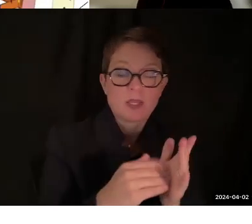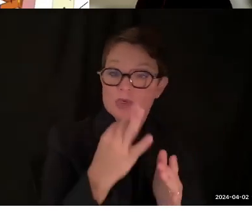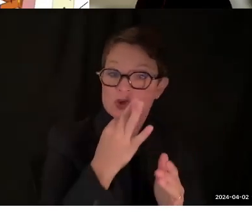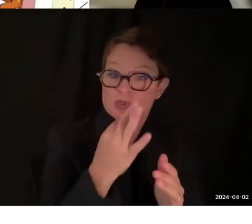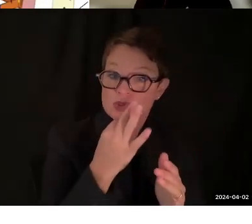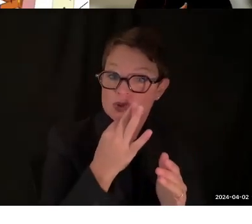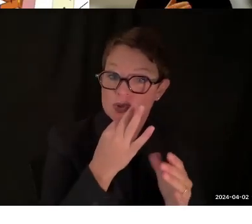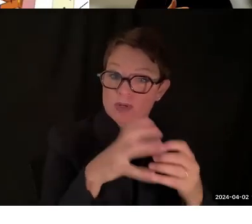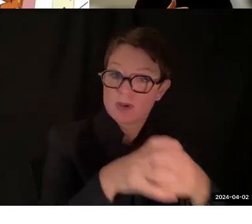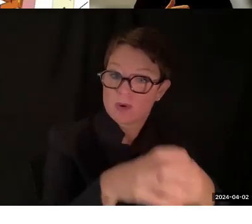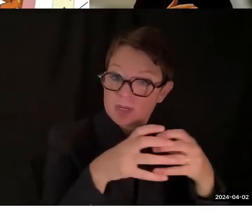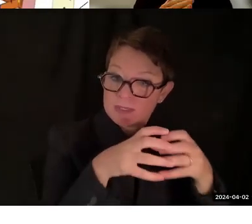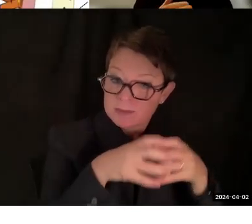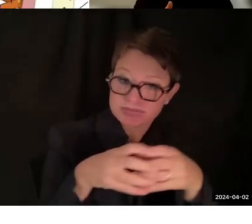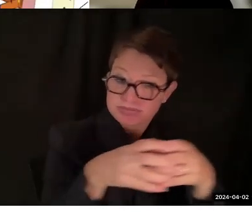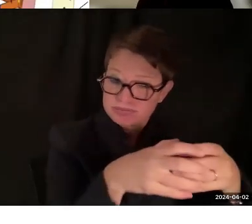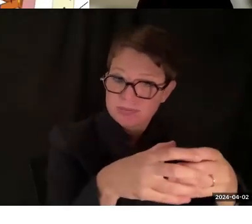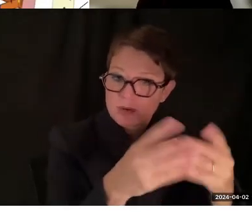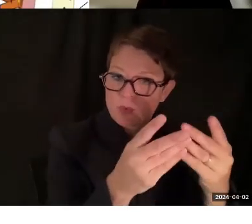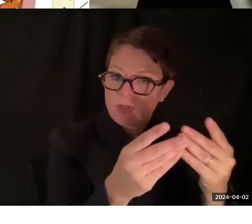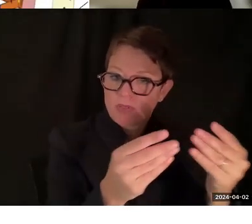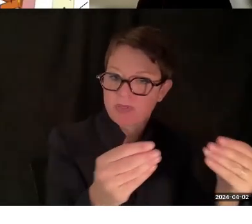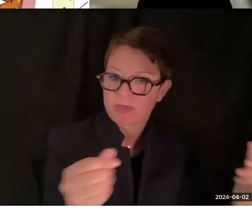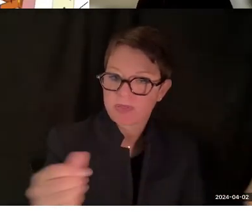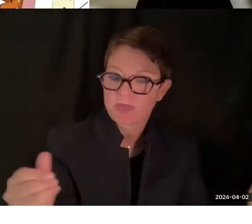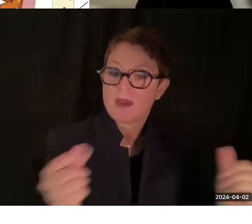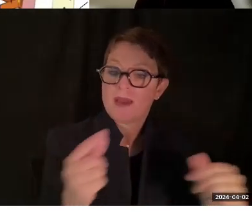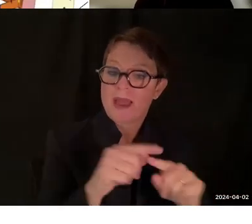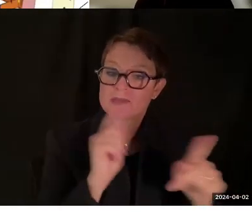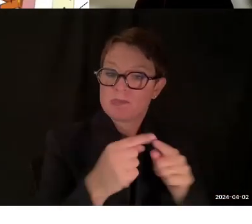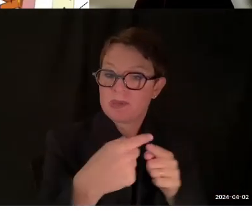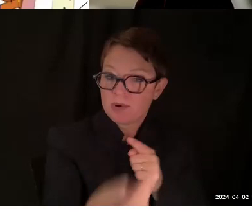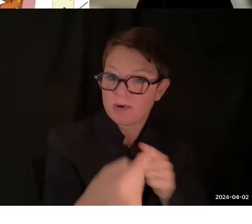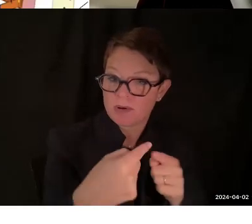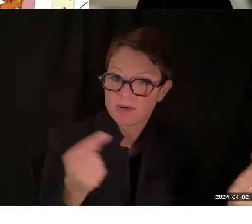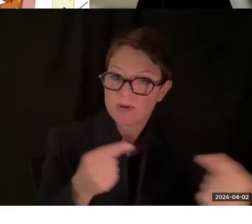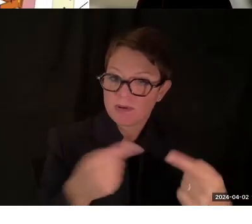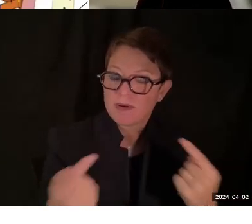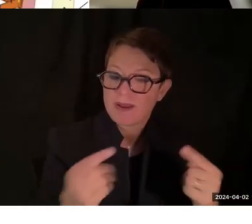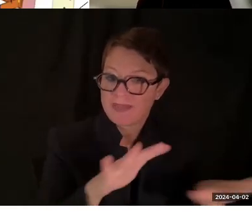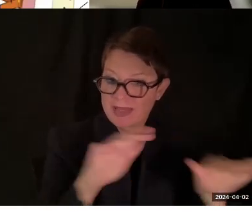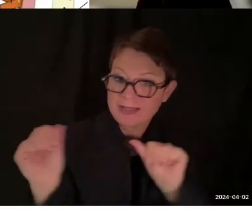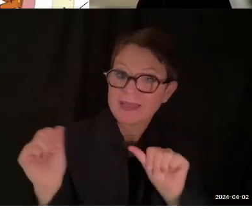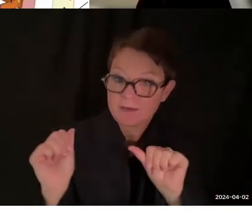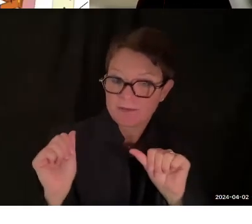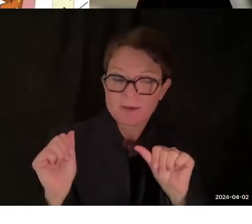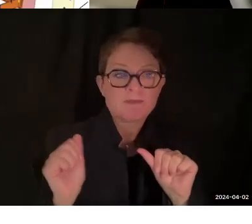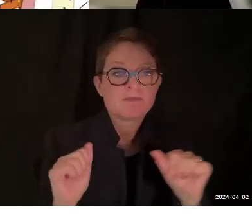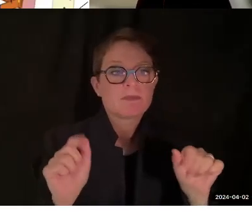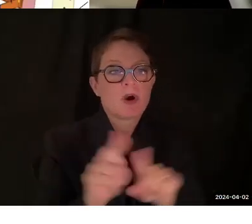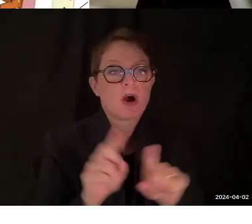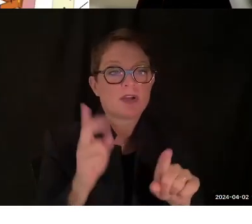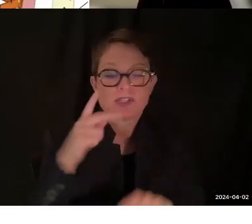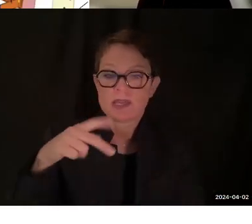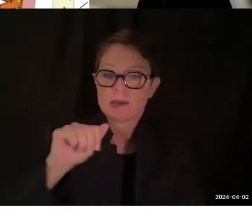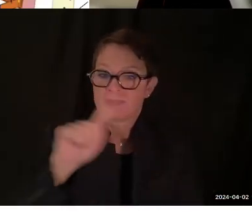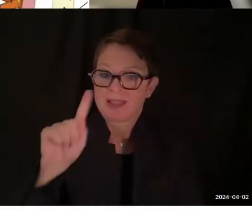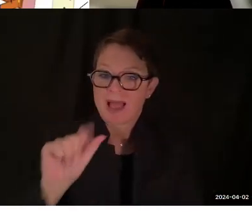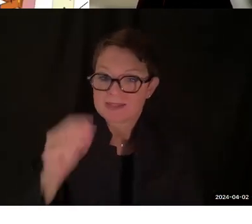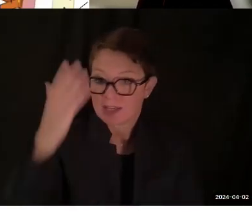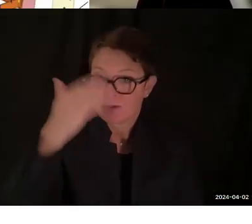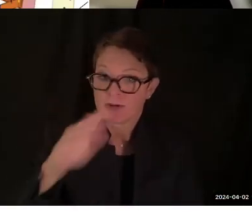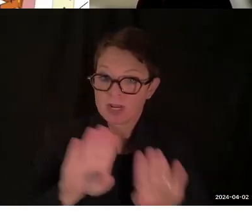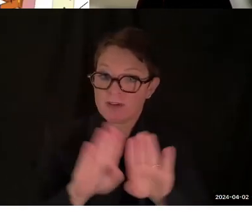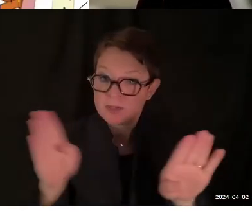concentrations will flush out as people cross the street or continue on their journey. And you can also see how the plazas in front of the